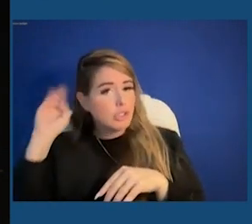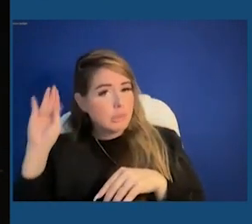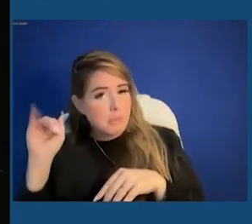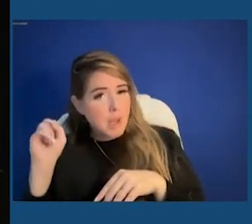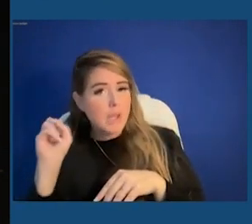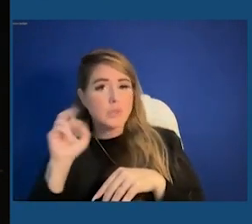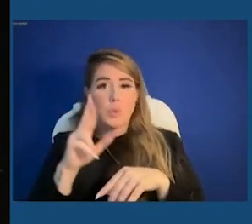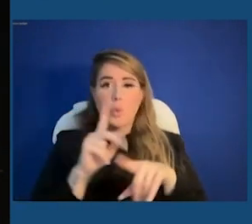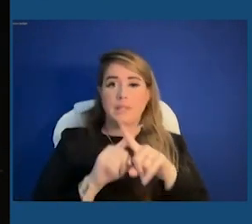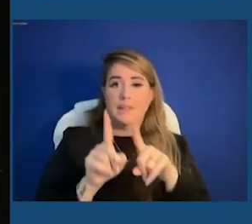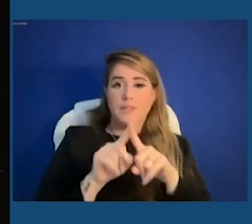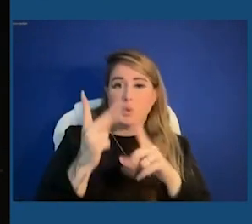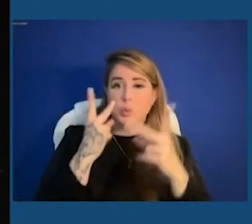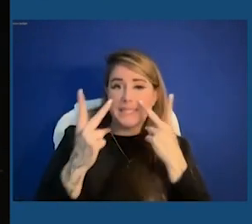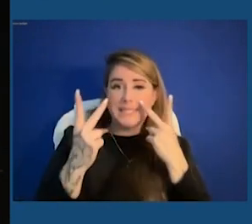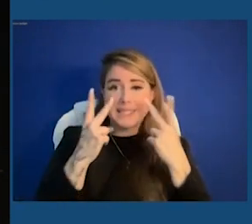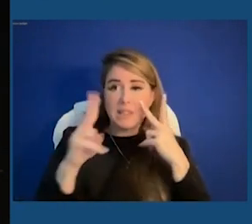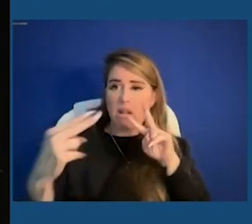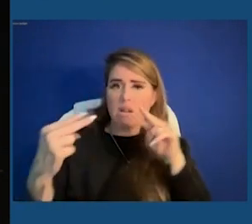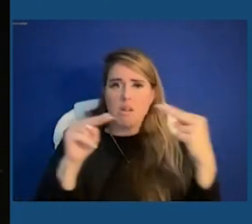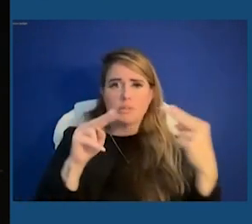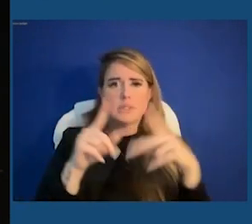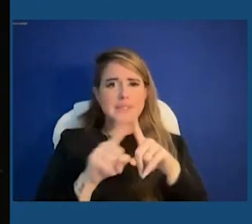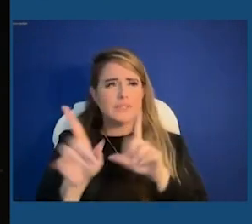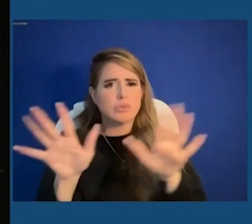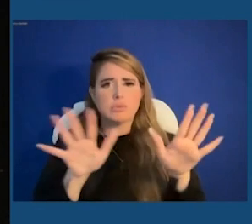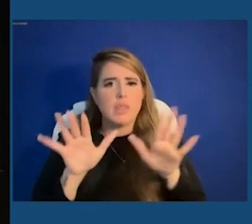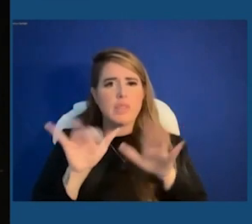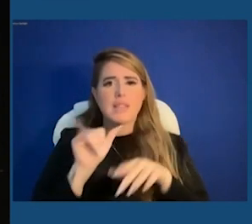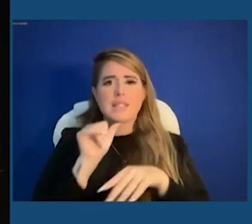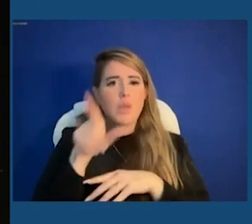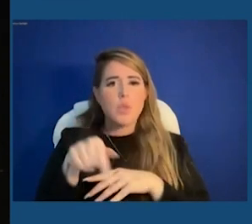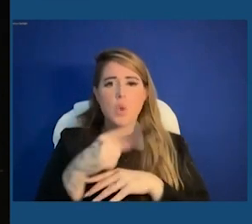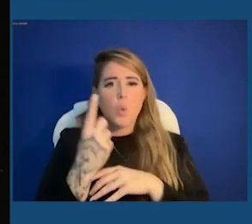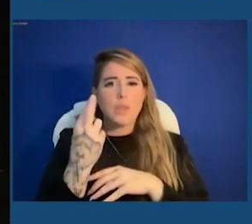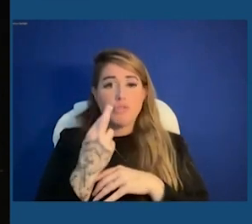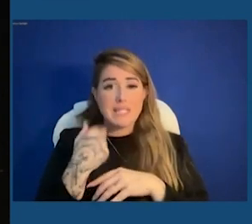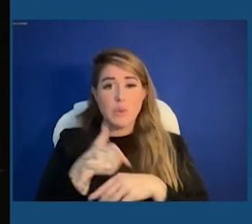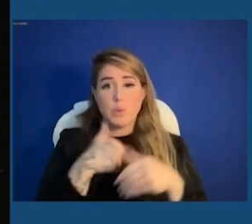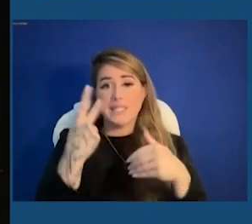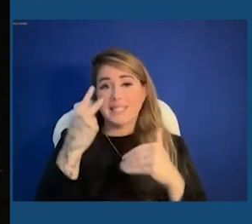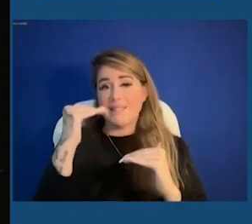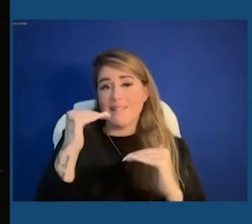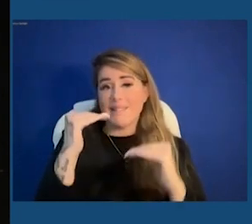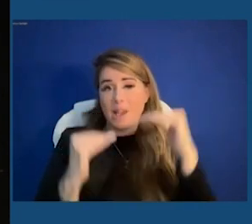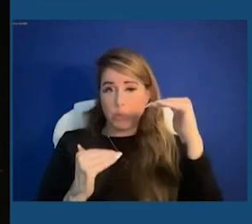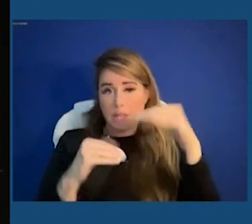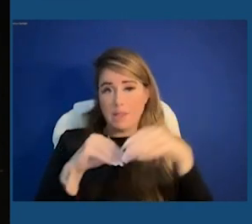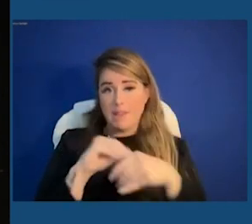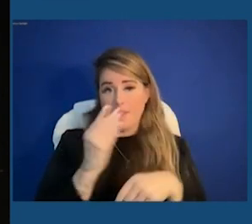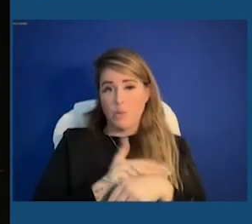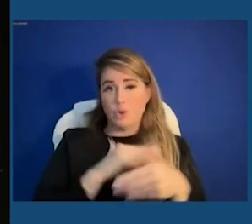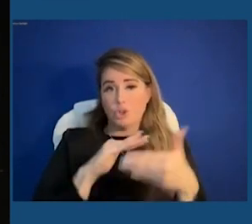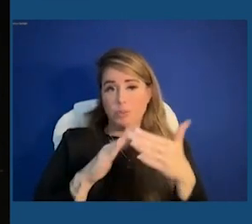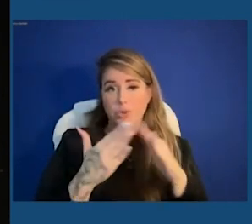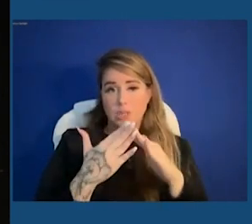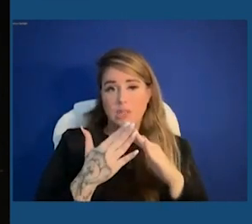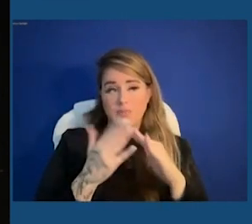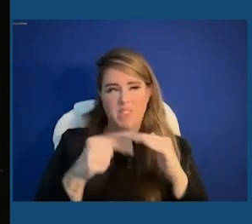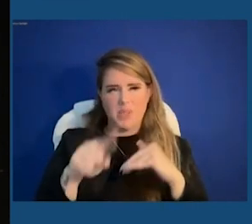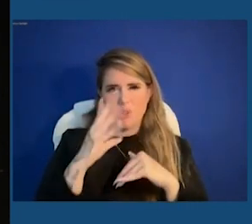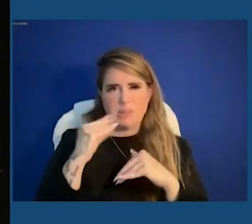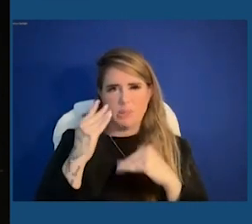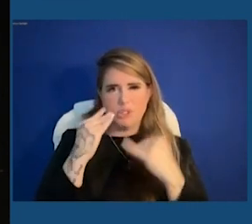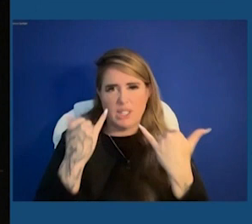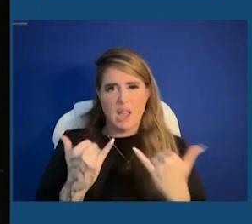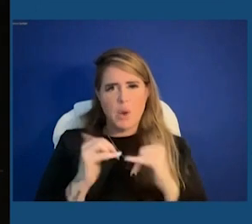differences that we see from other people. There are also inequities that our communities experience. So how do we be